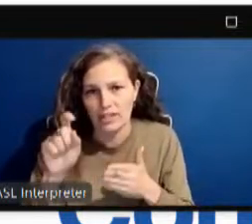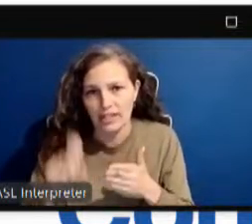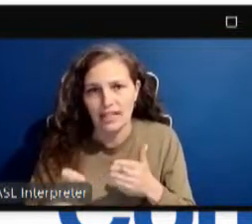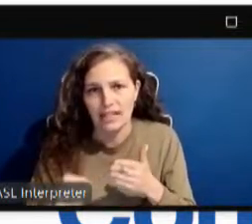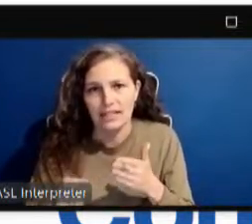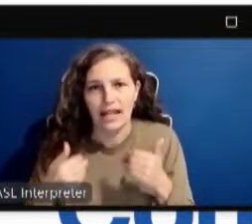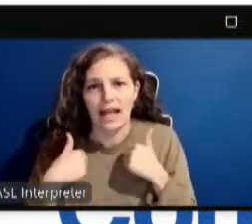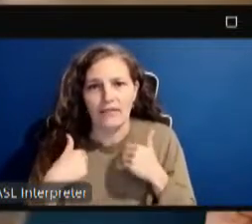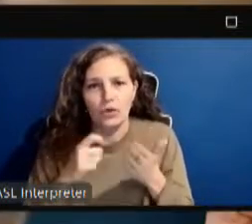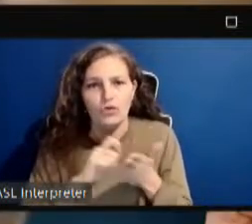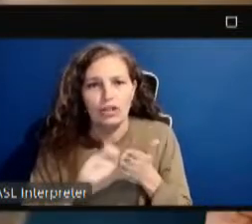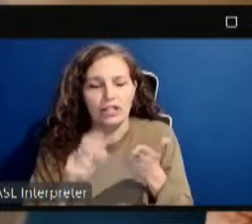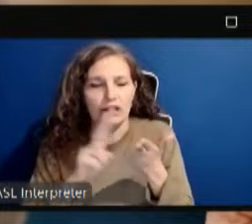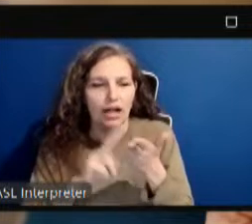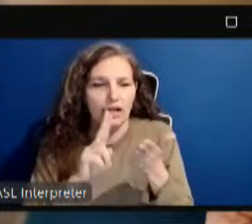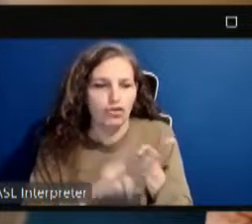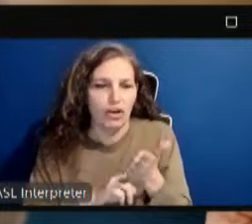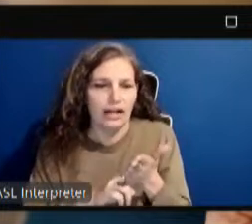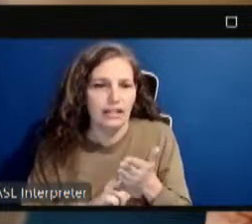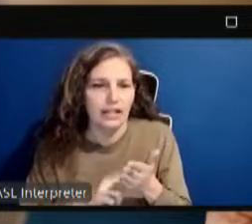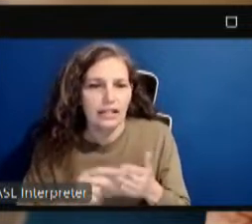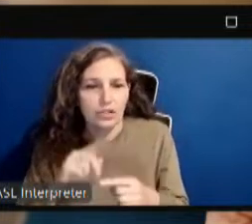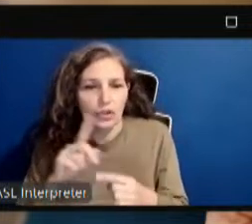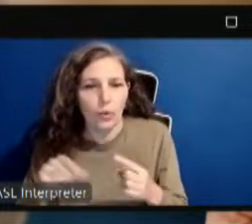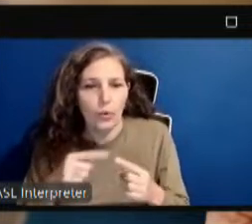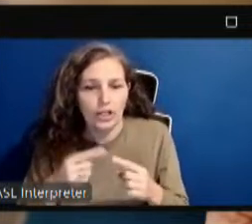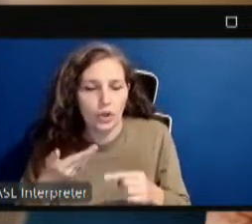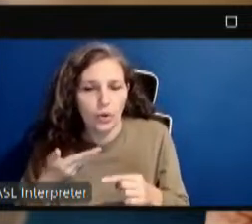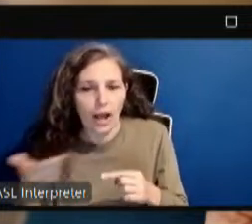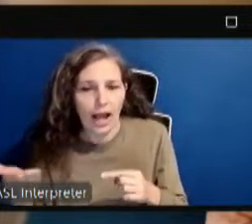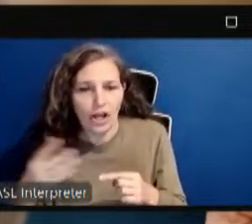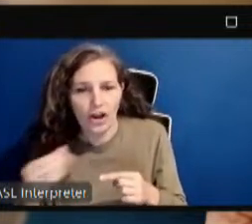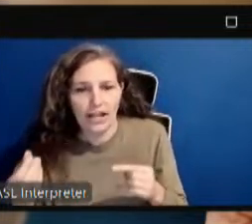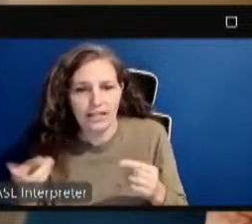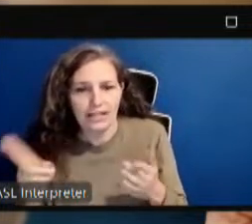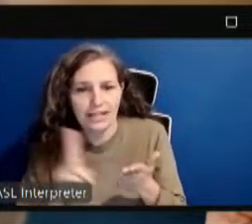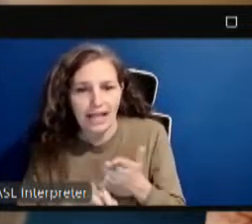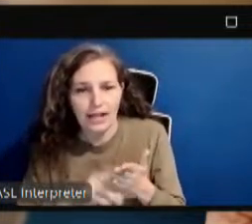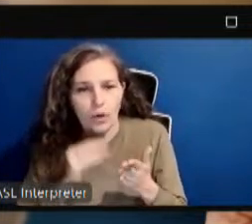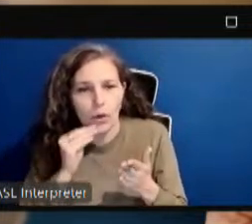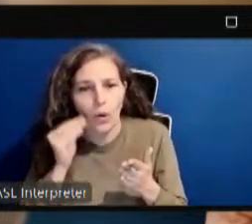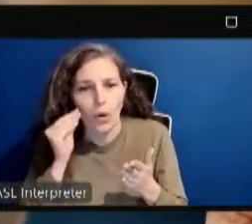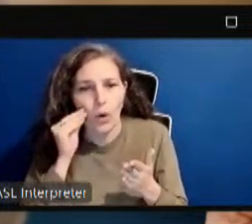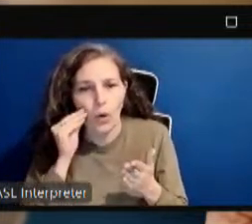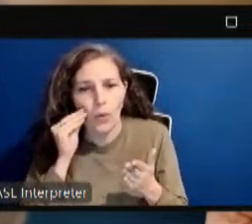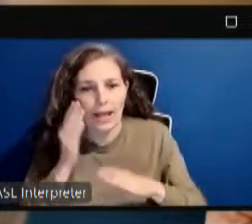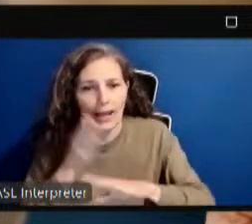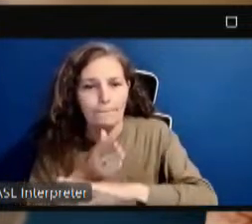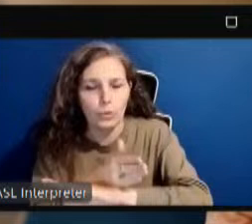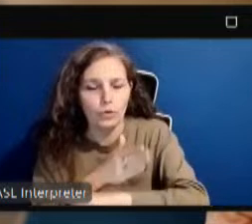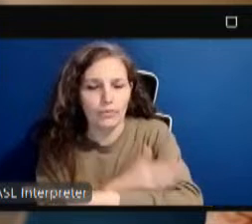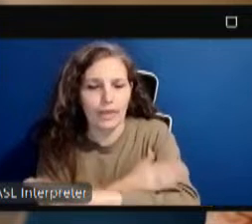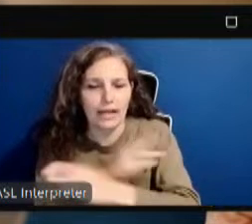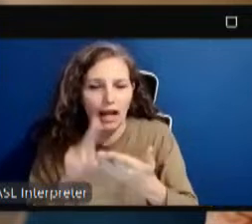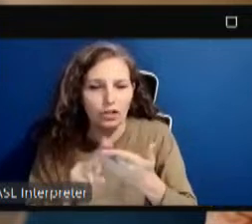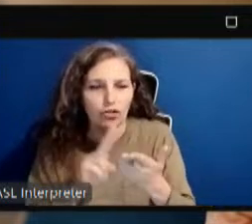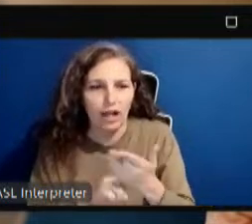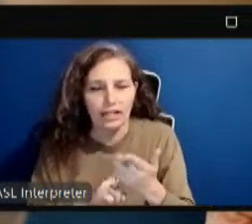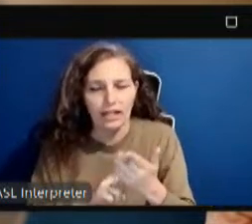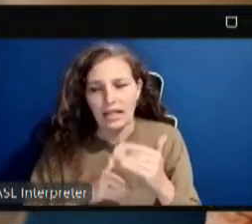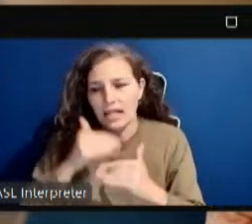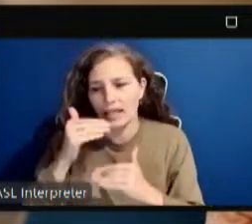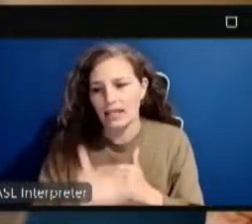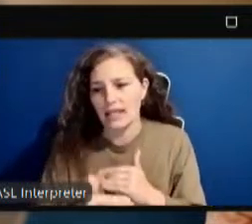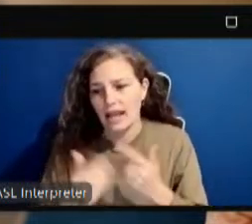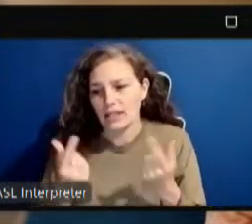Next slide, please. So when you do hire and sign a home improvement contract, the next phase